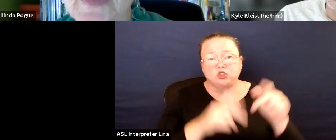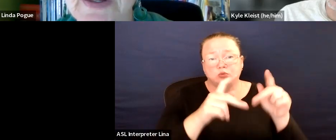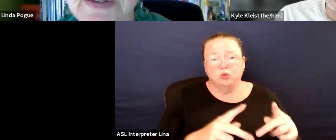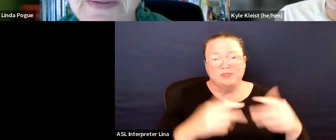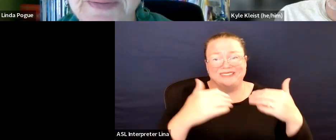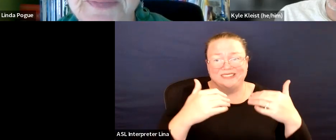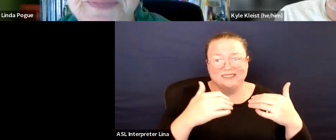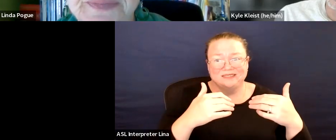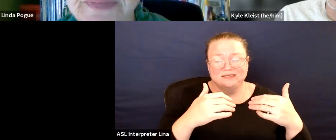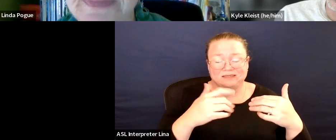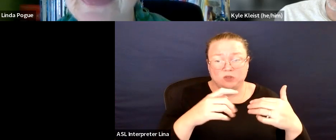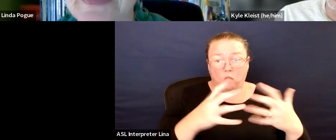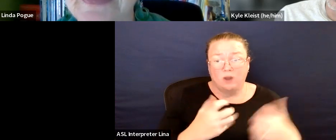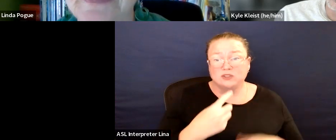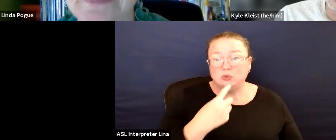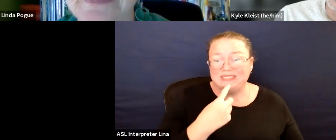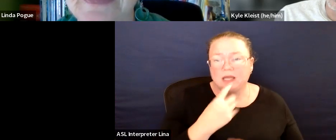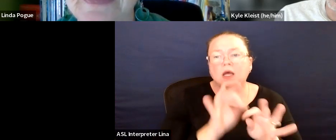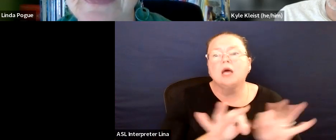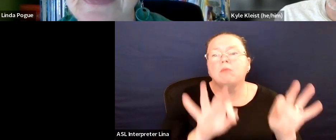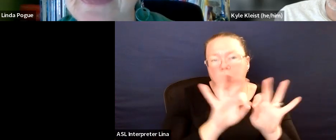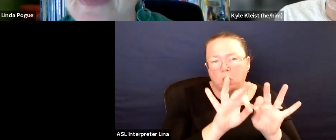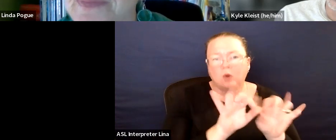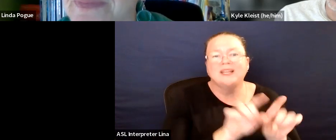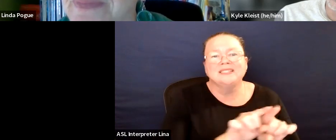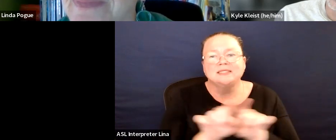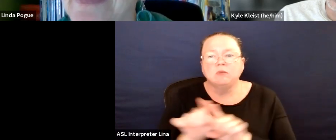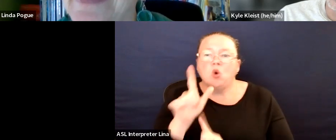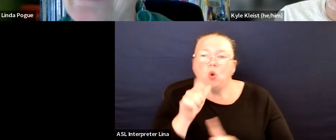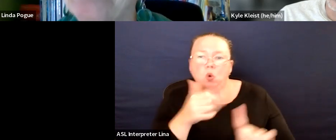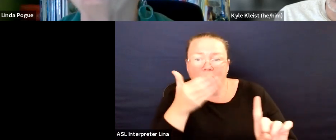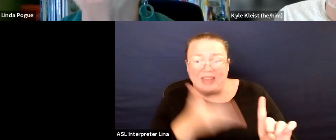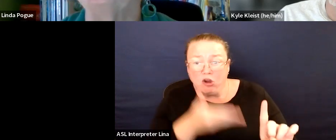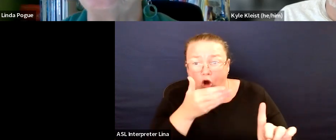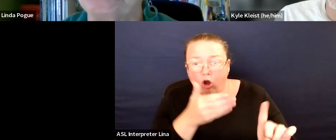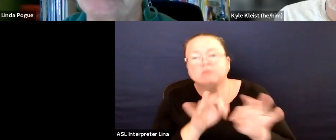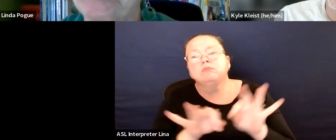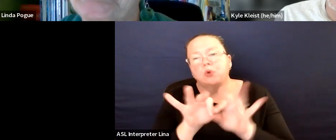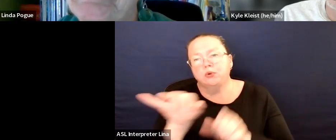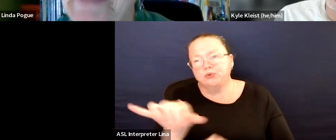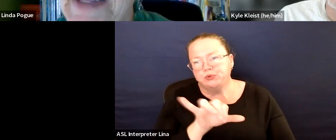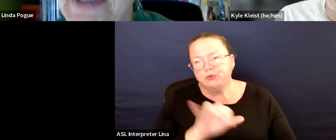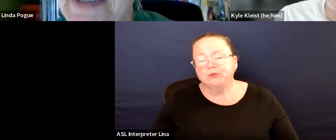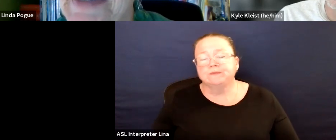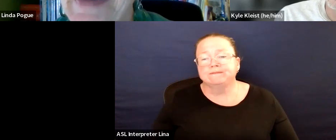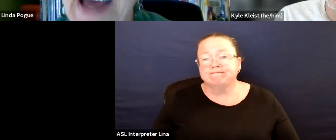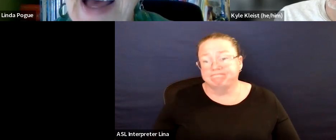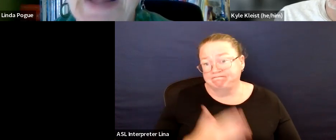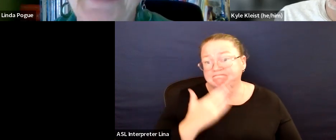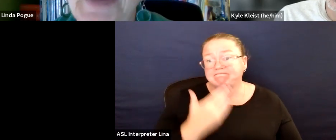has to say is important, just as who they are is important. Mm, Well